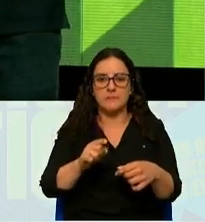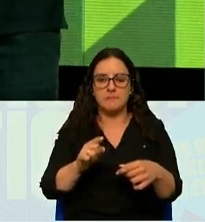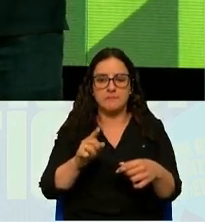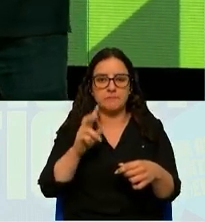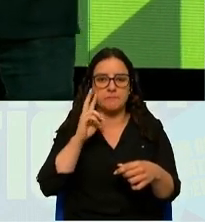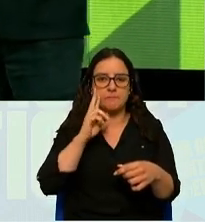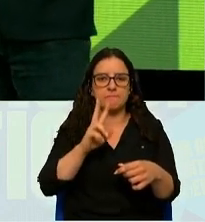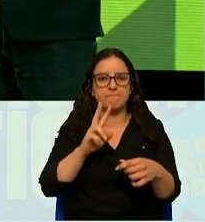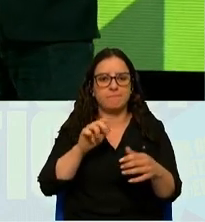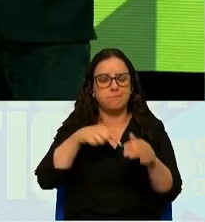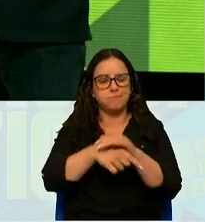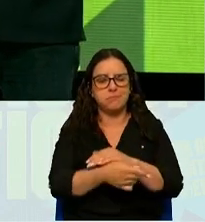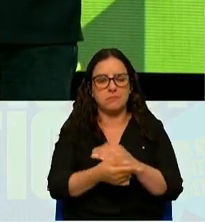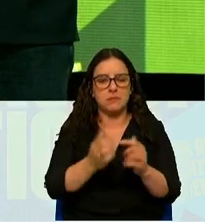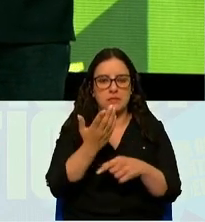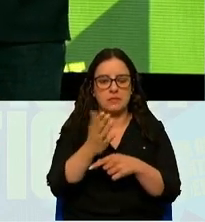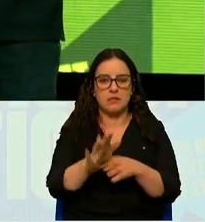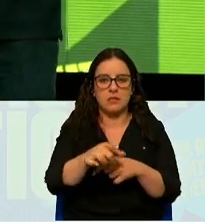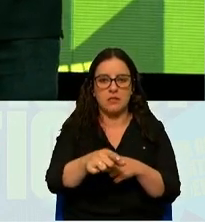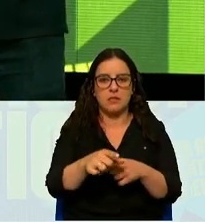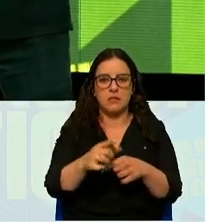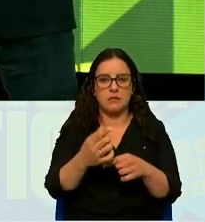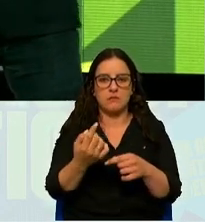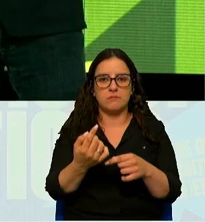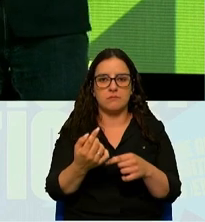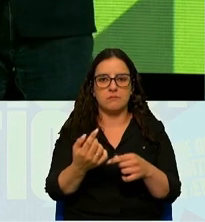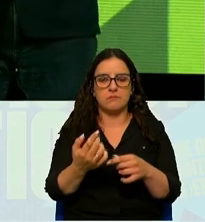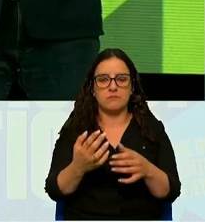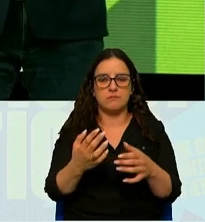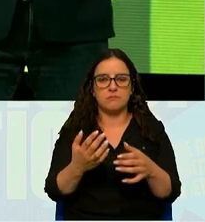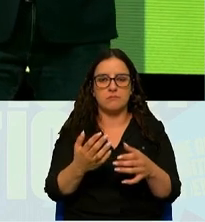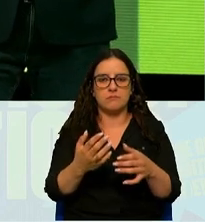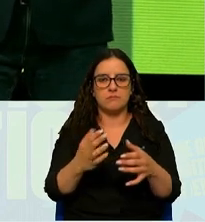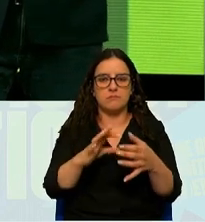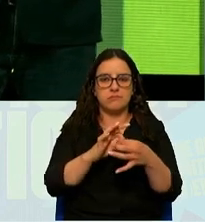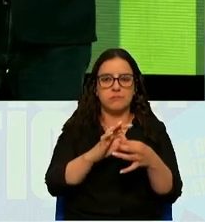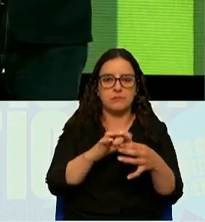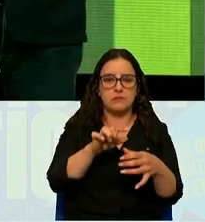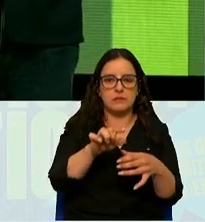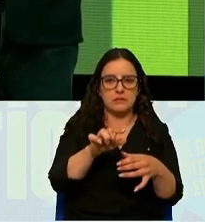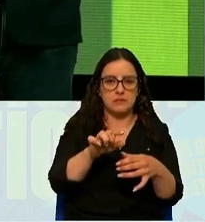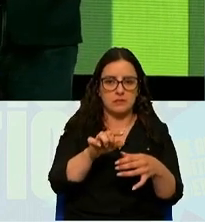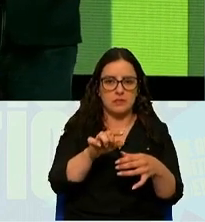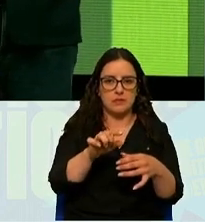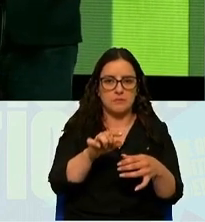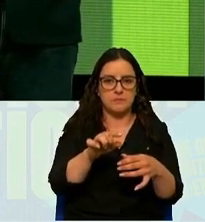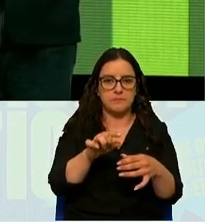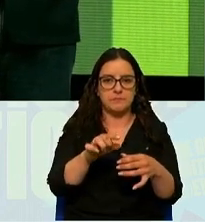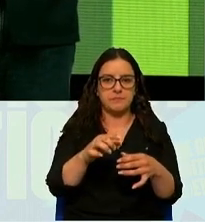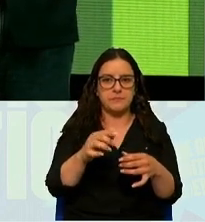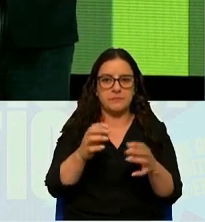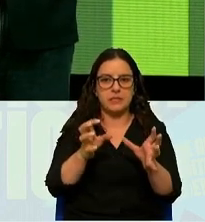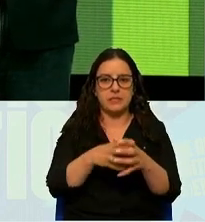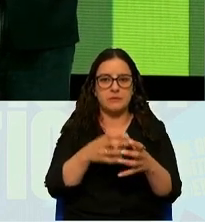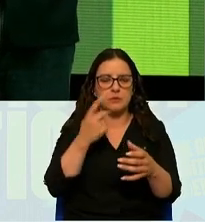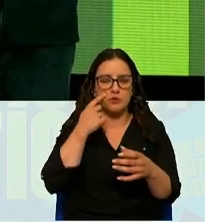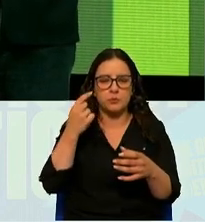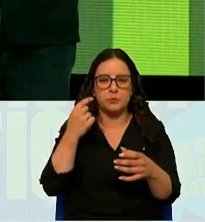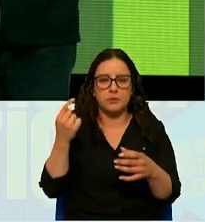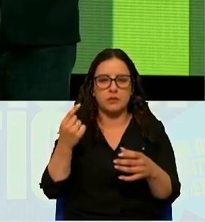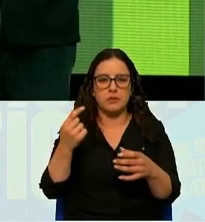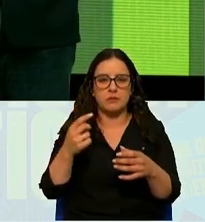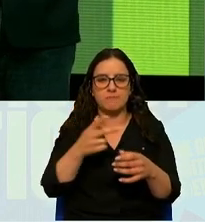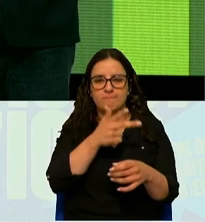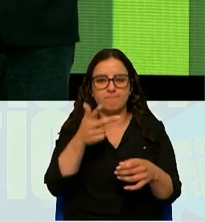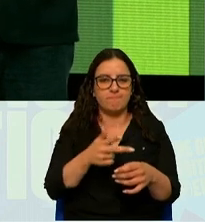is behind each of these accomplishments is, first, it's a very specialized team, 100%